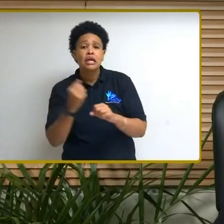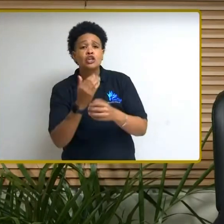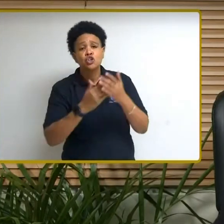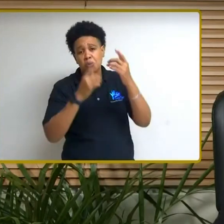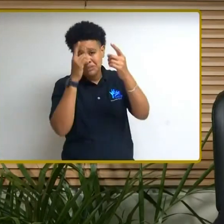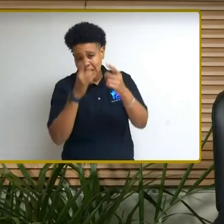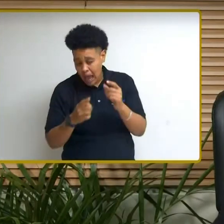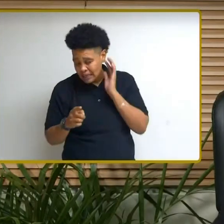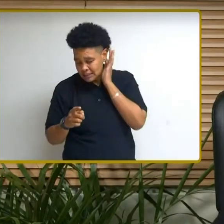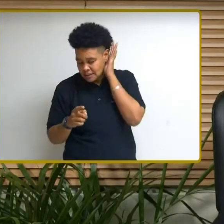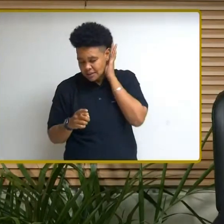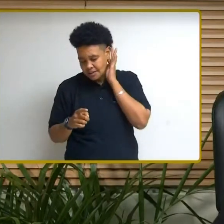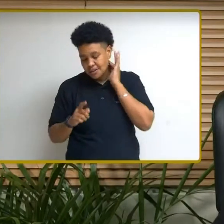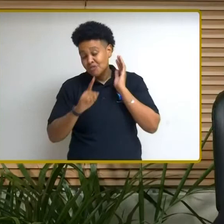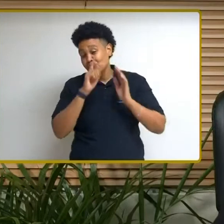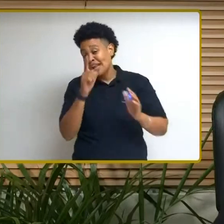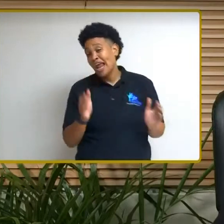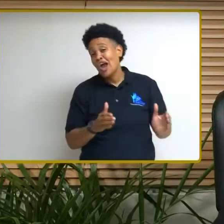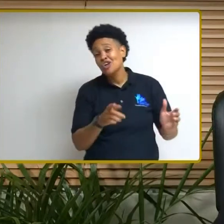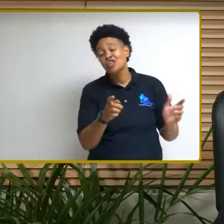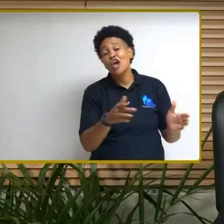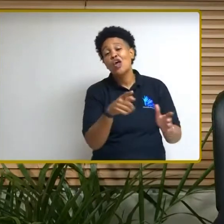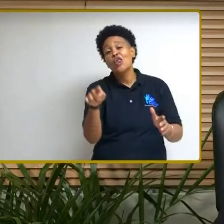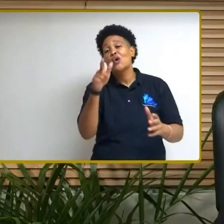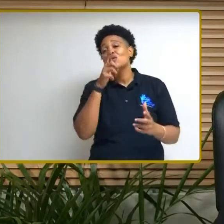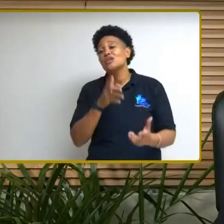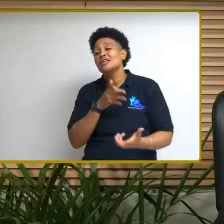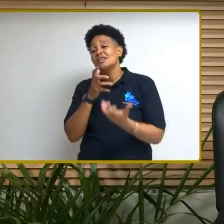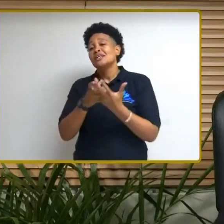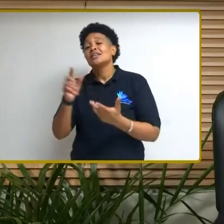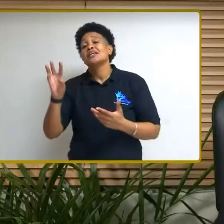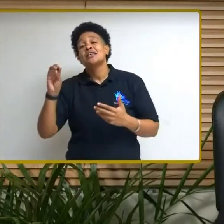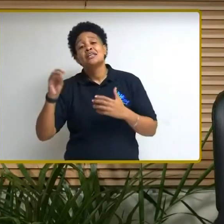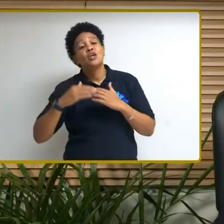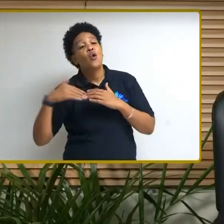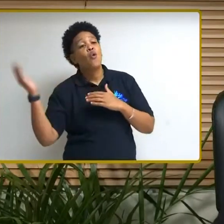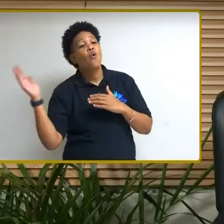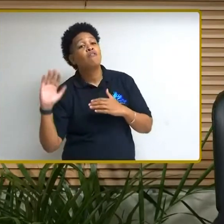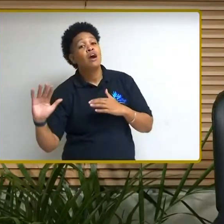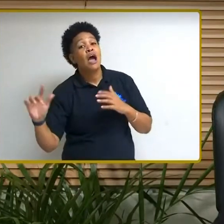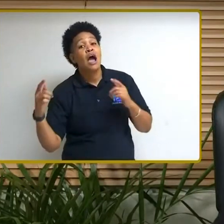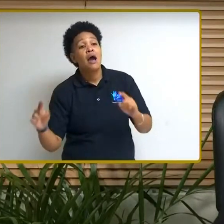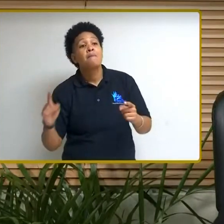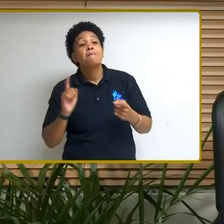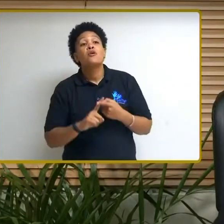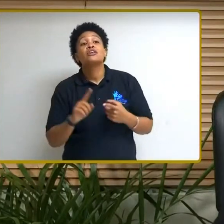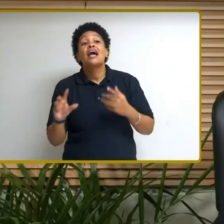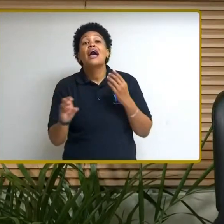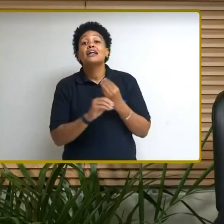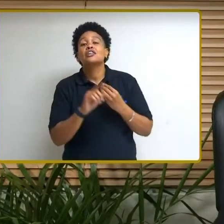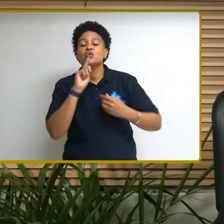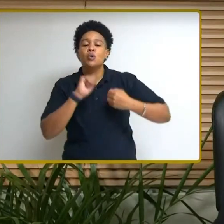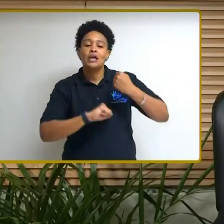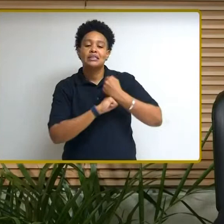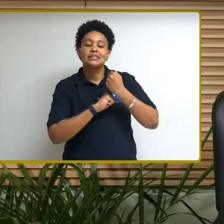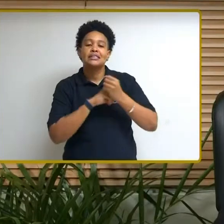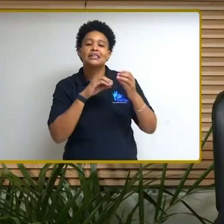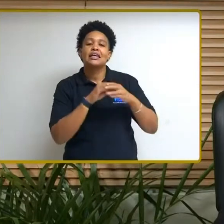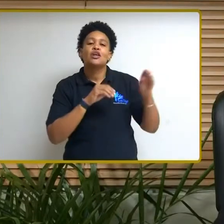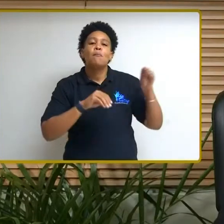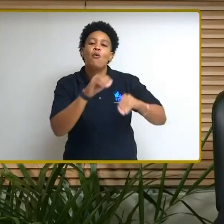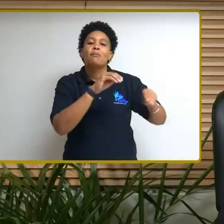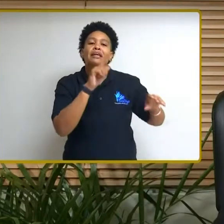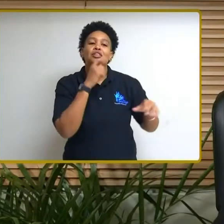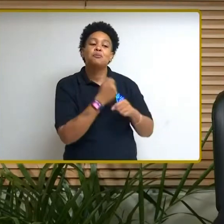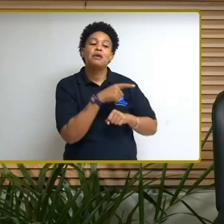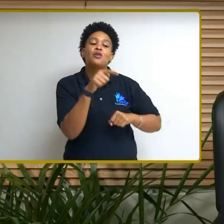and are being encouraged to encourage those who fall in that 60 years and over, and indeed to assist in the mobilization to